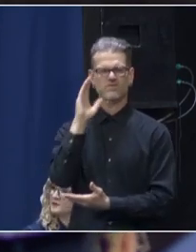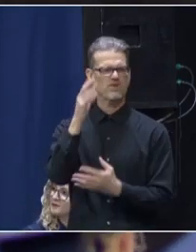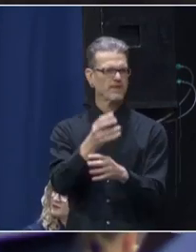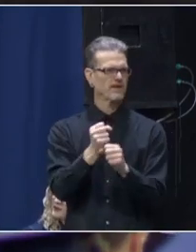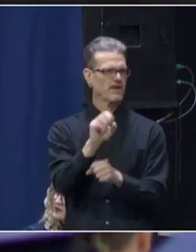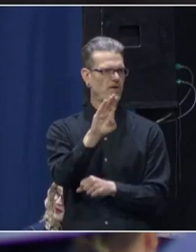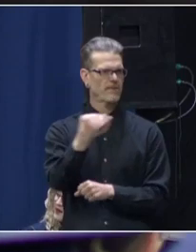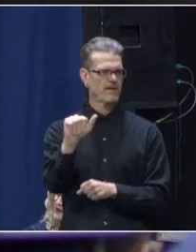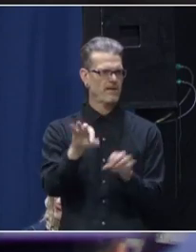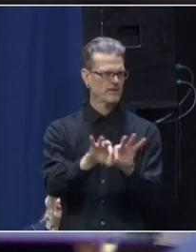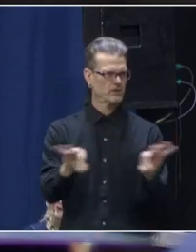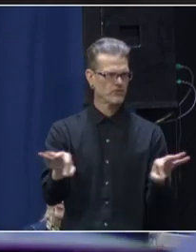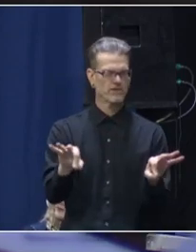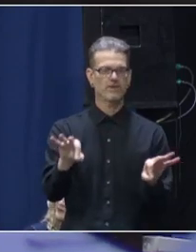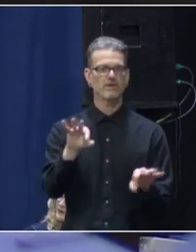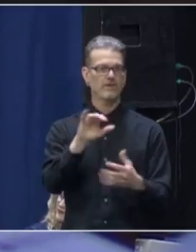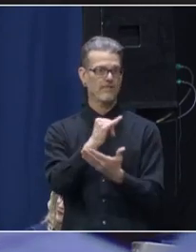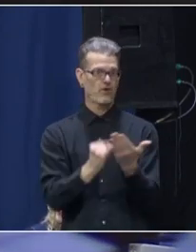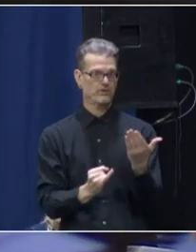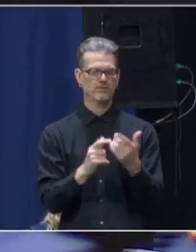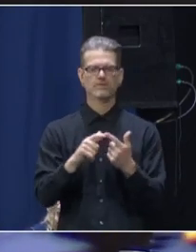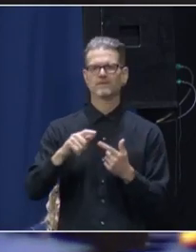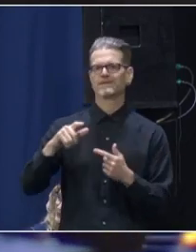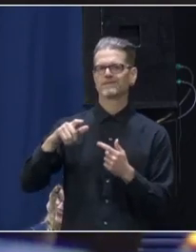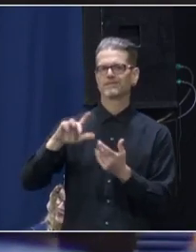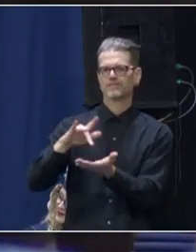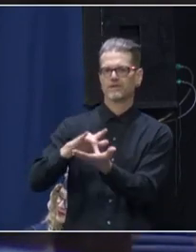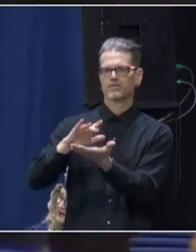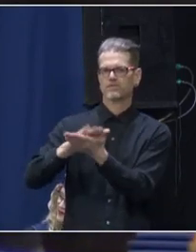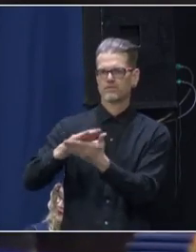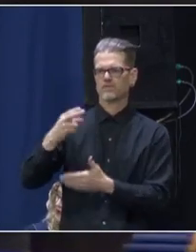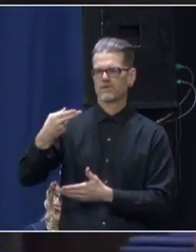bachelor's degree of arts in secondary teaching.